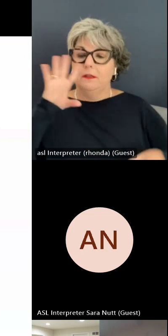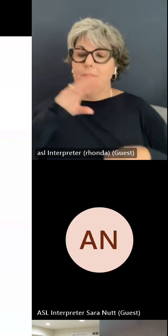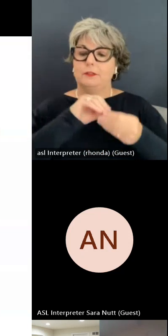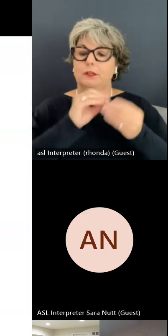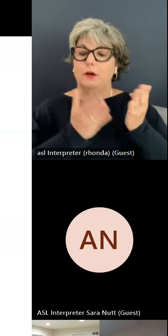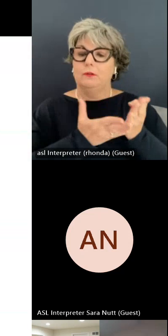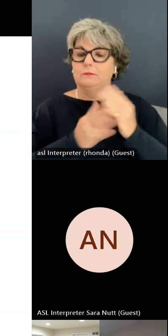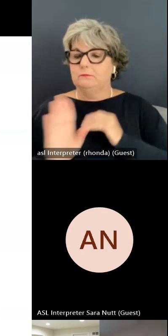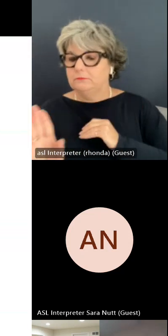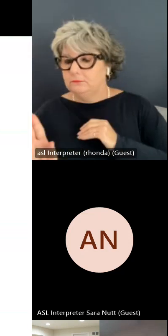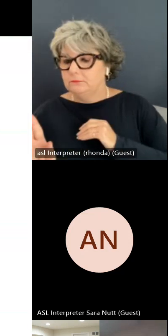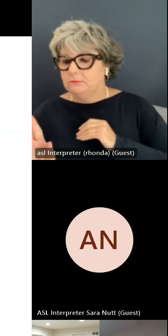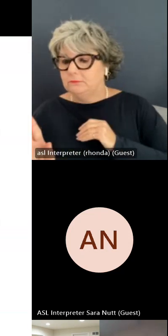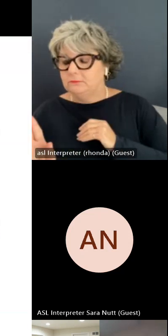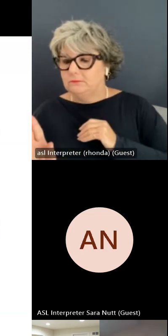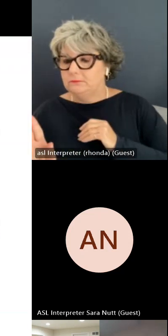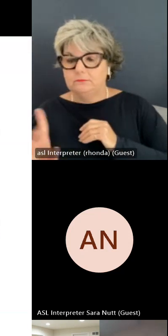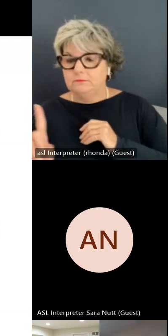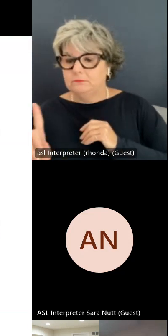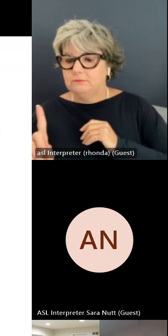budgetary resource. Yeah.